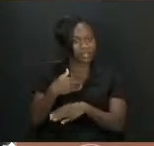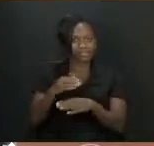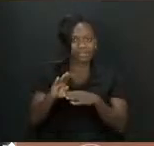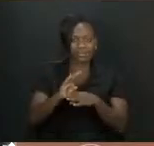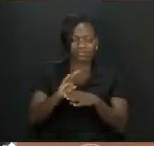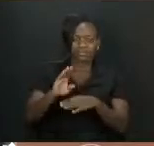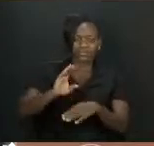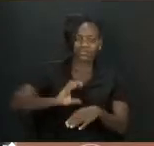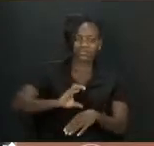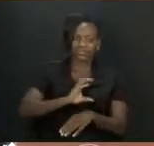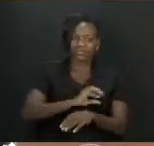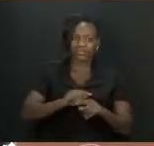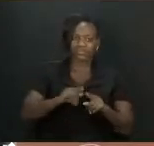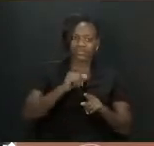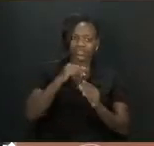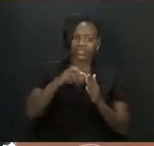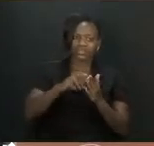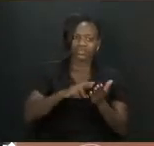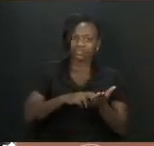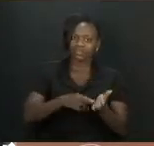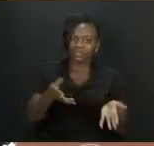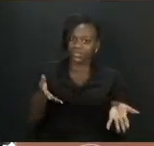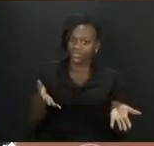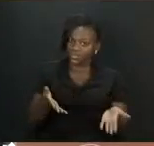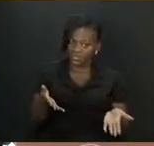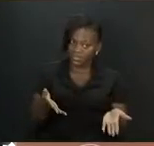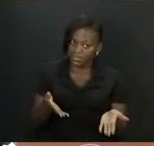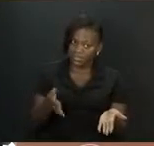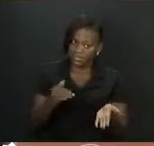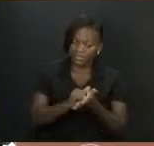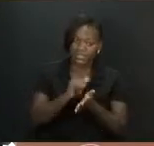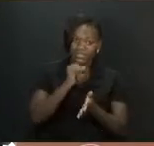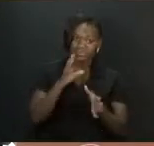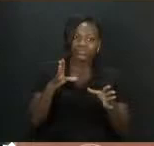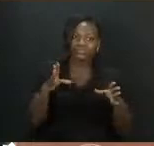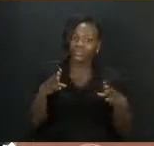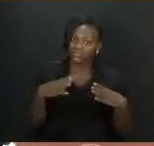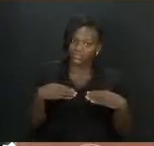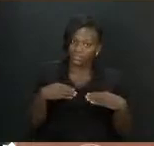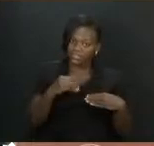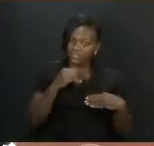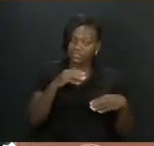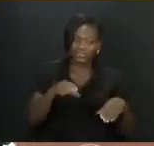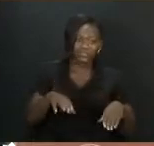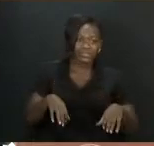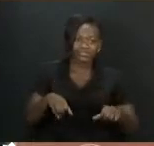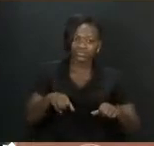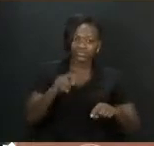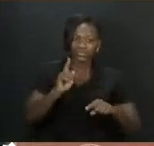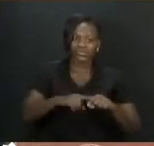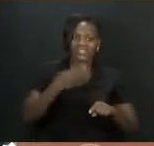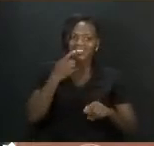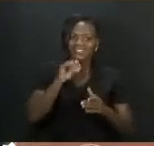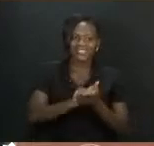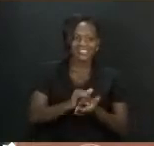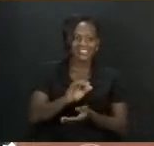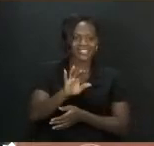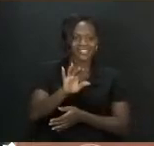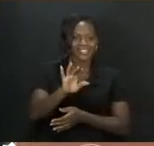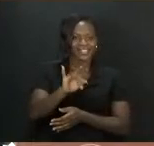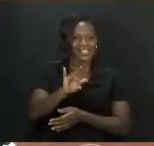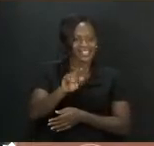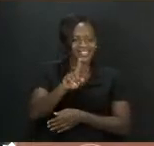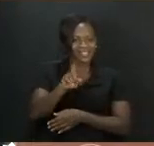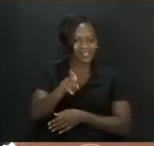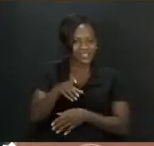Committee. But that report is not a plenary, and it has not been accepted. It has not been adopted. So don't say that 18 questions have been